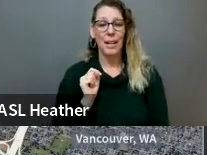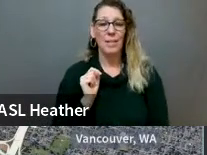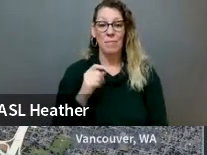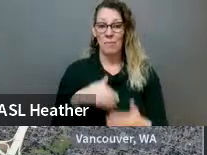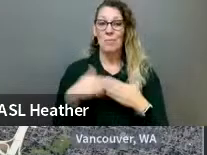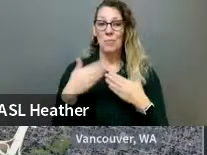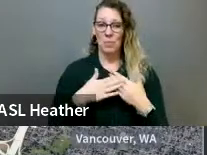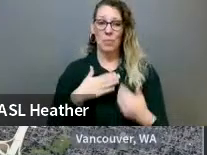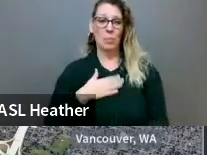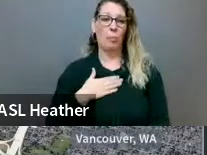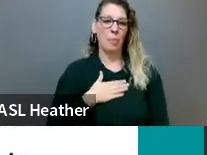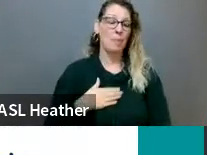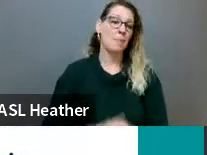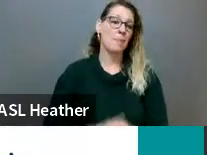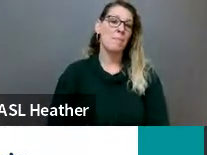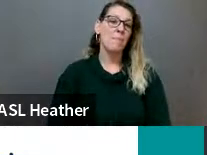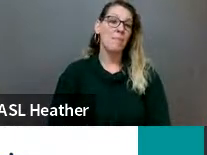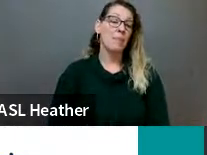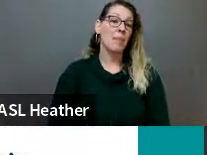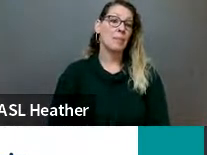Next slide, please.